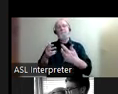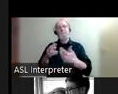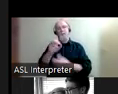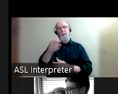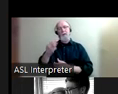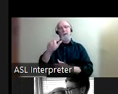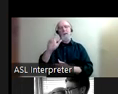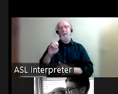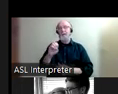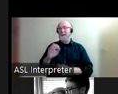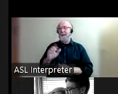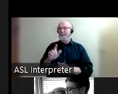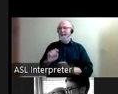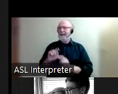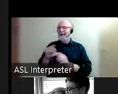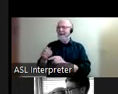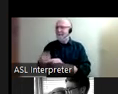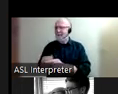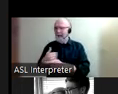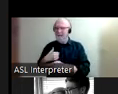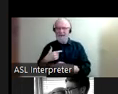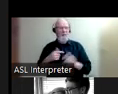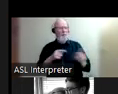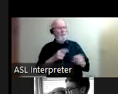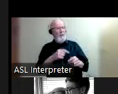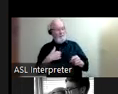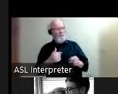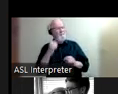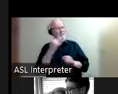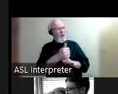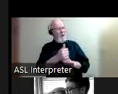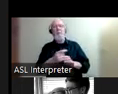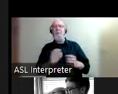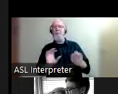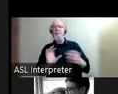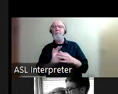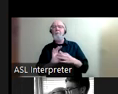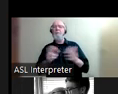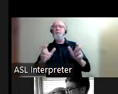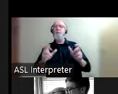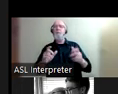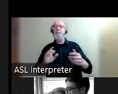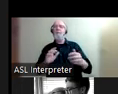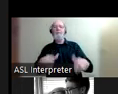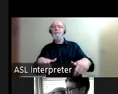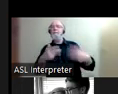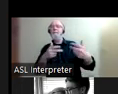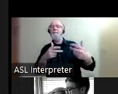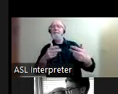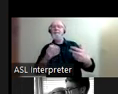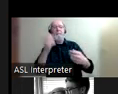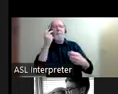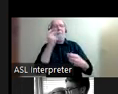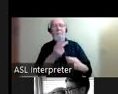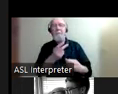a library program in person, but also we're able to have that virtual aspect there where you're able